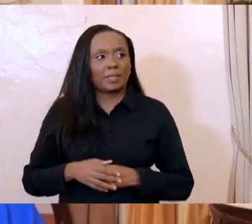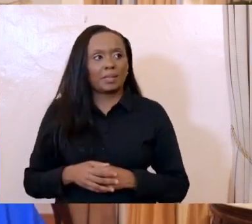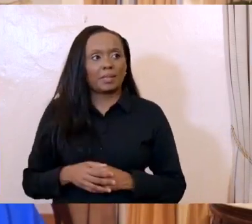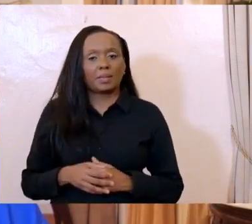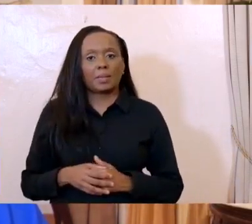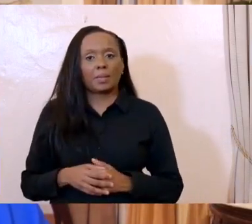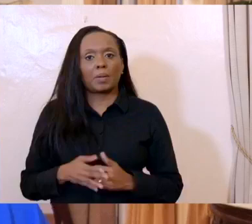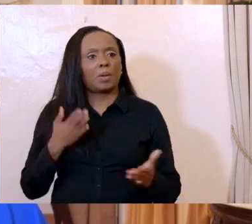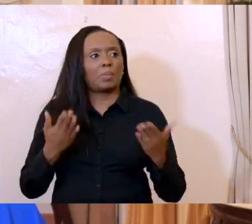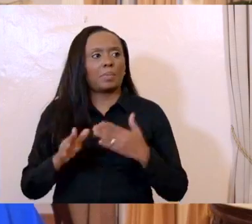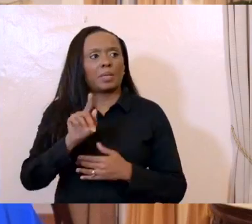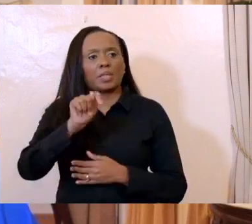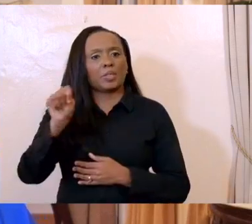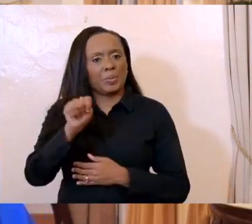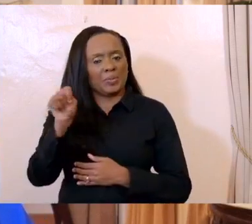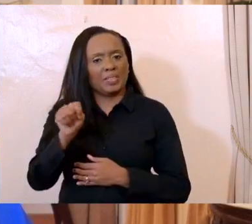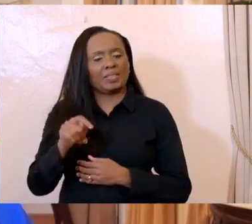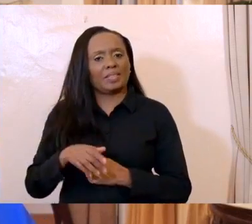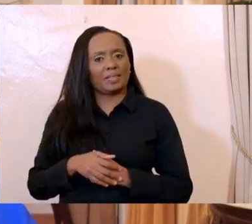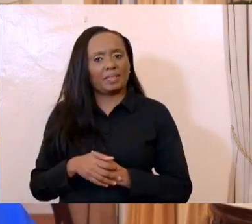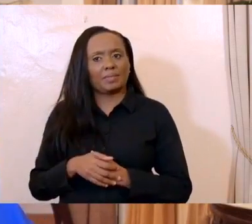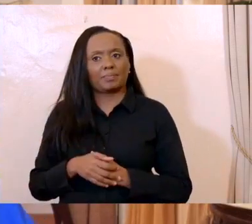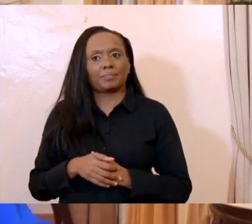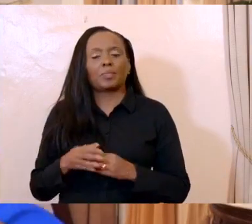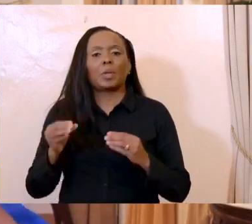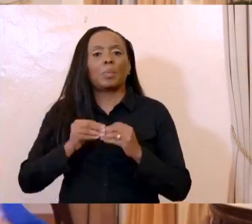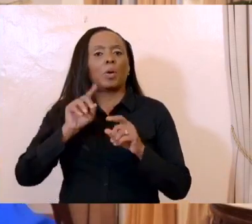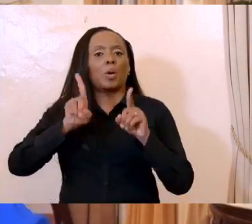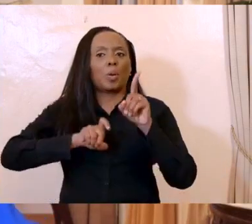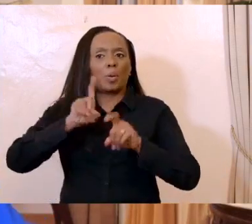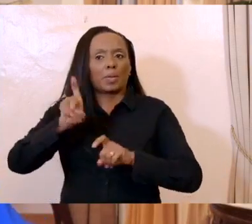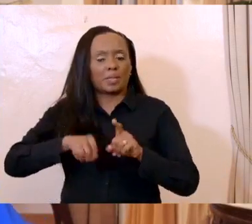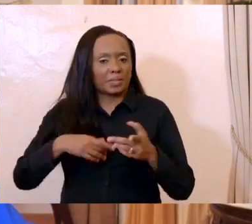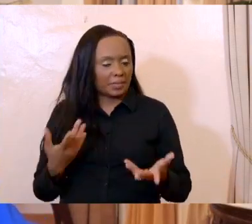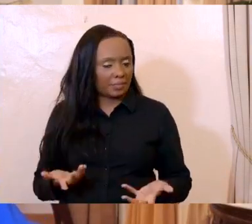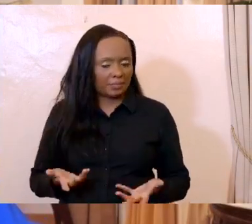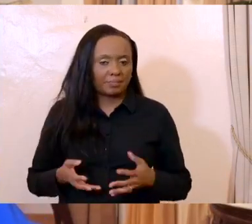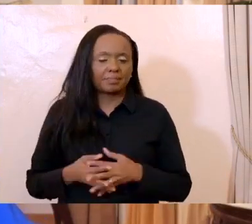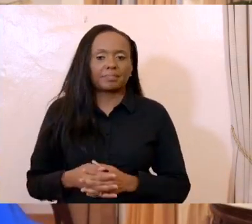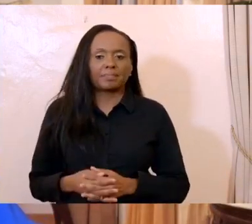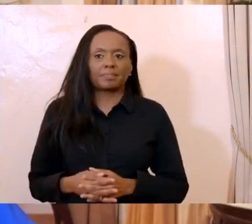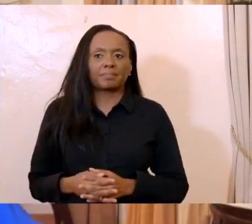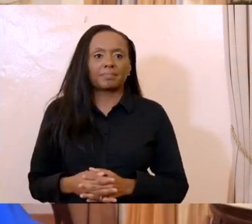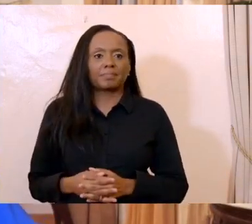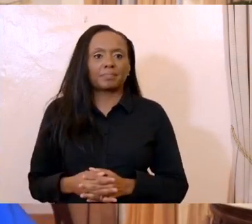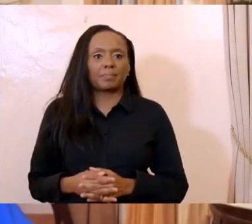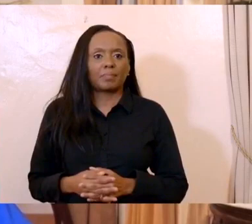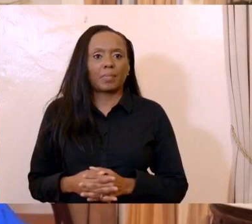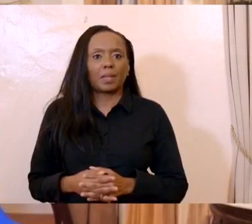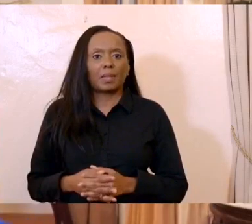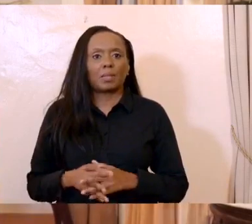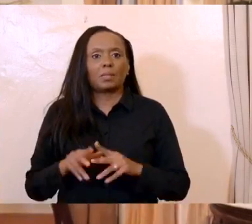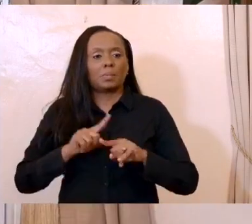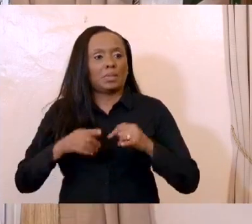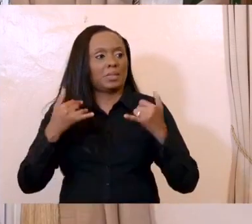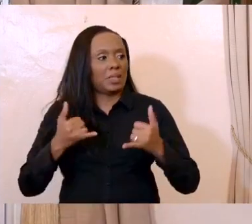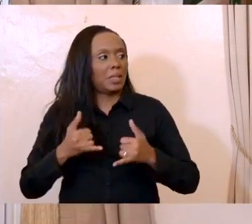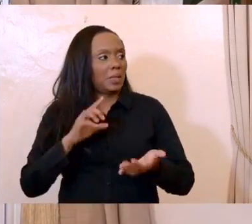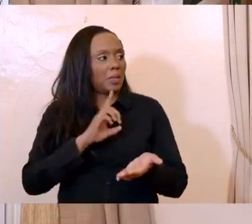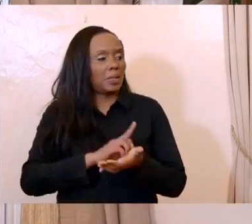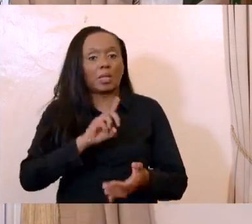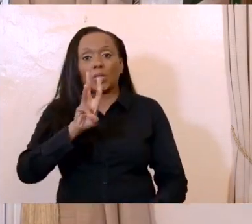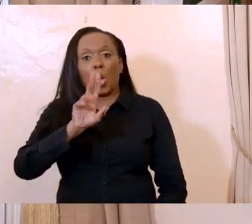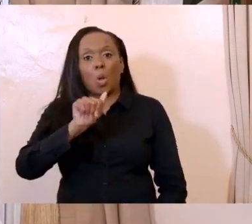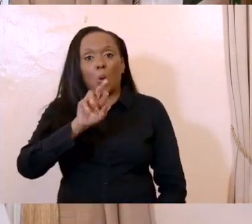maybe on Tuesday, so that we can follow up with this level of interest. But in the interim, Dr. Ward, if you